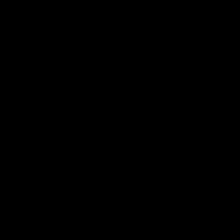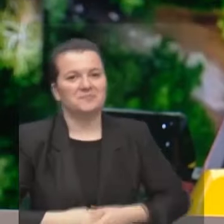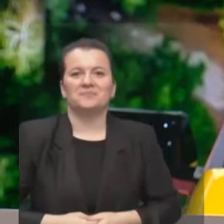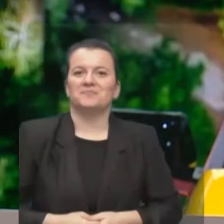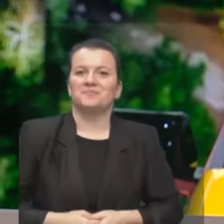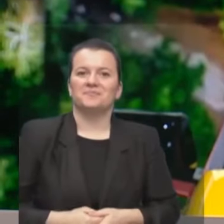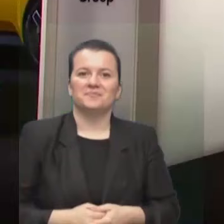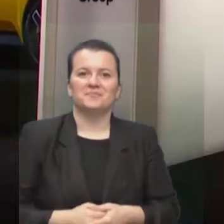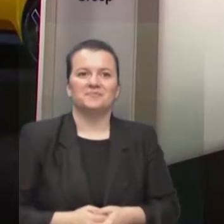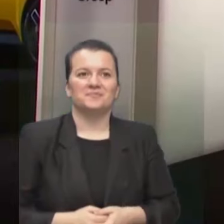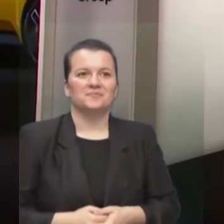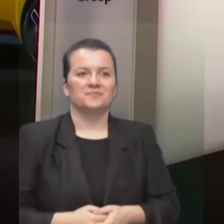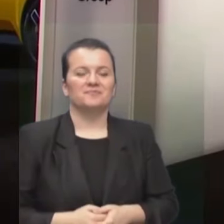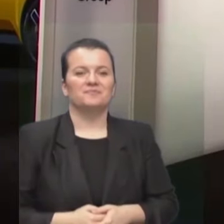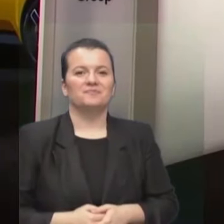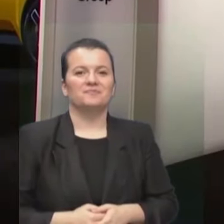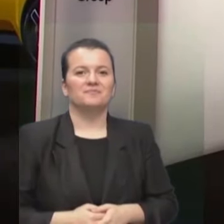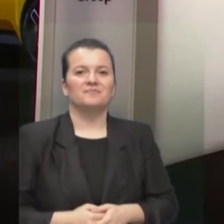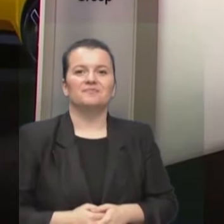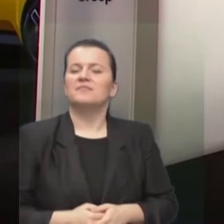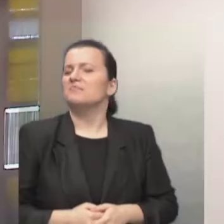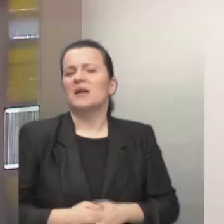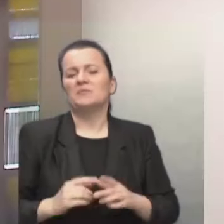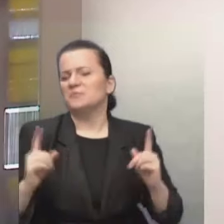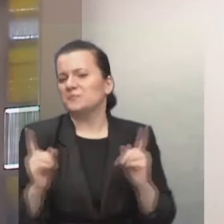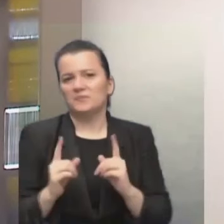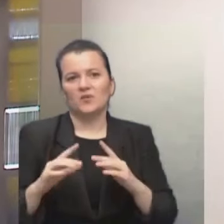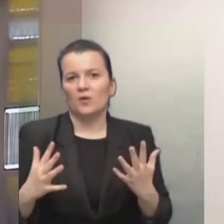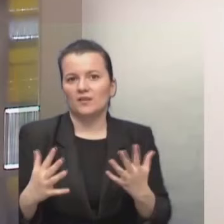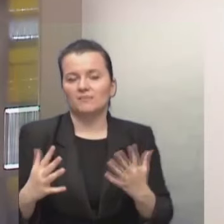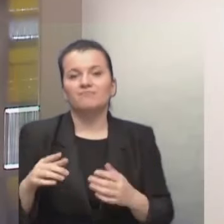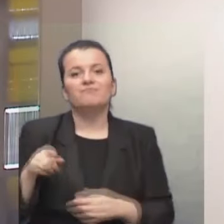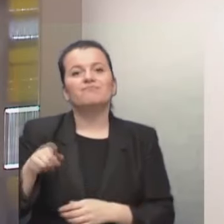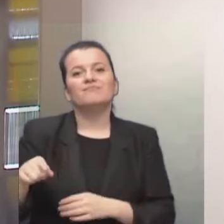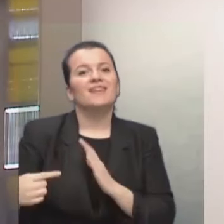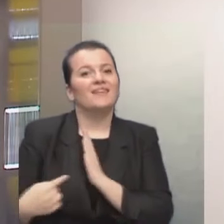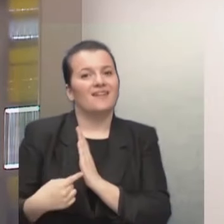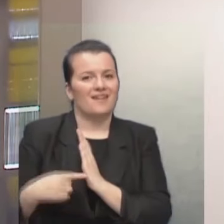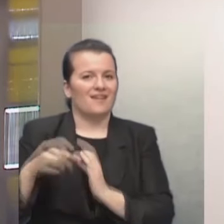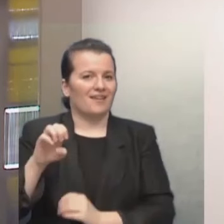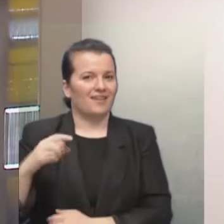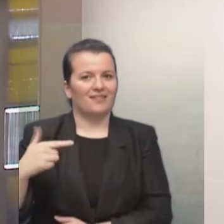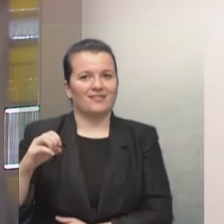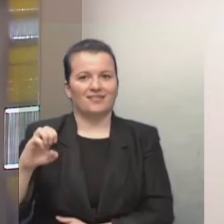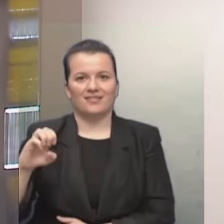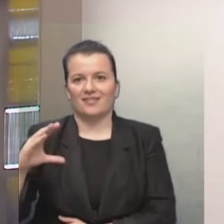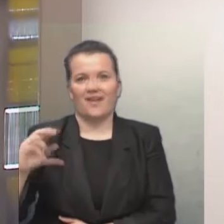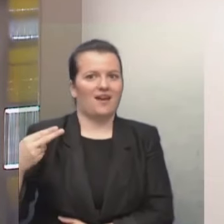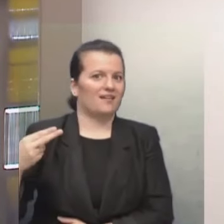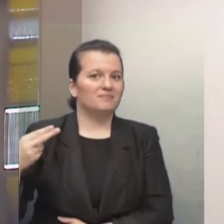let me try and make it as simple as possible. E-tech is one of the nuggets that I discovered when I